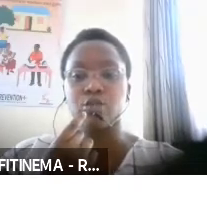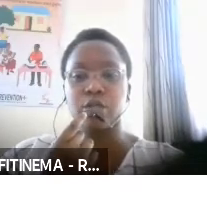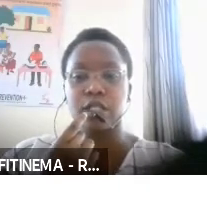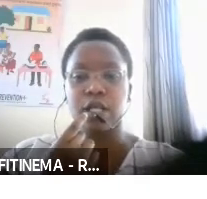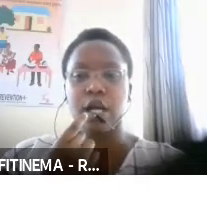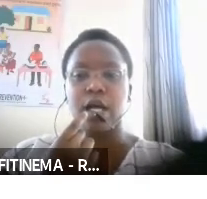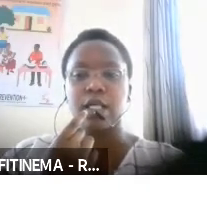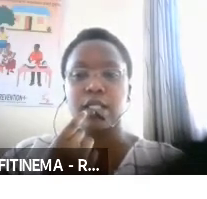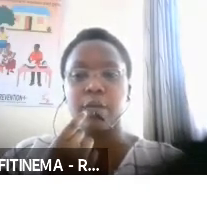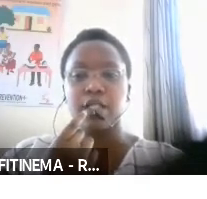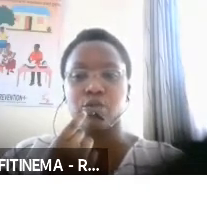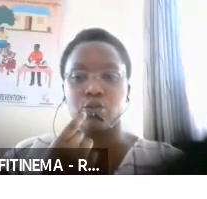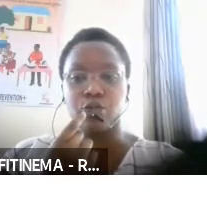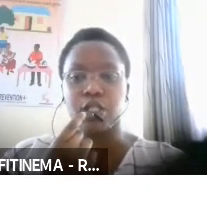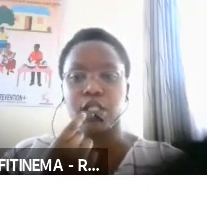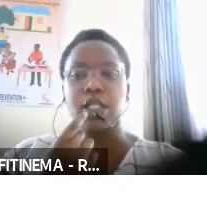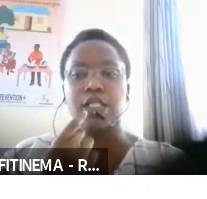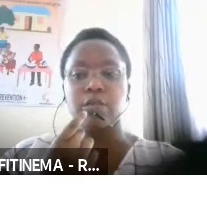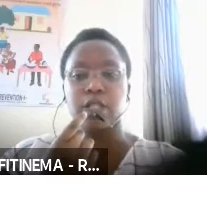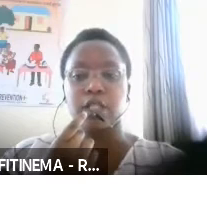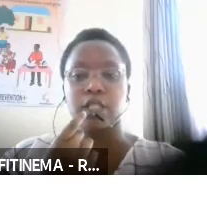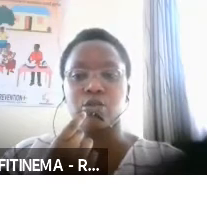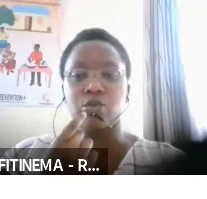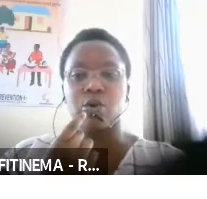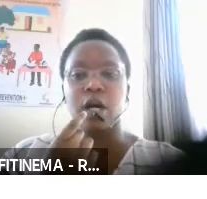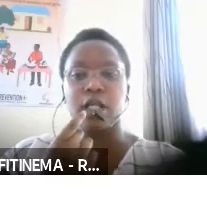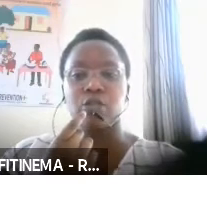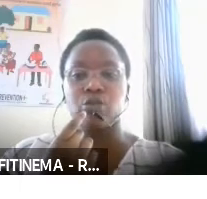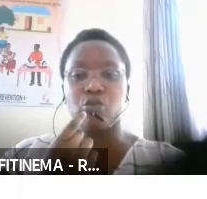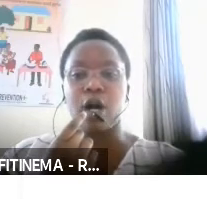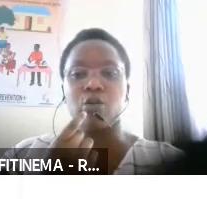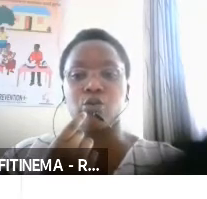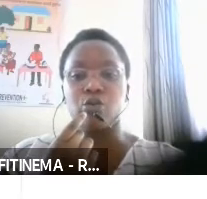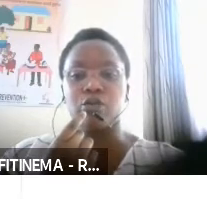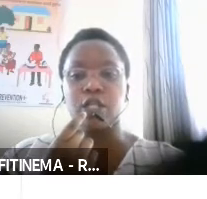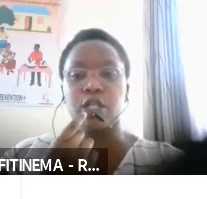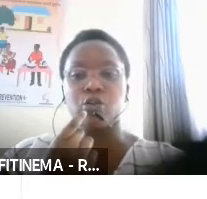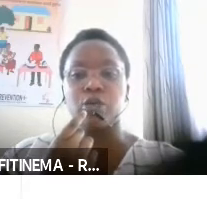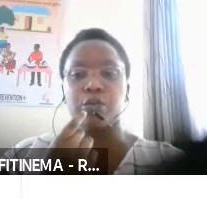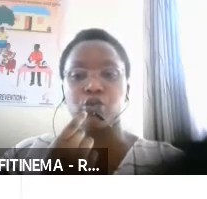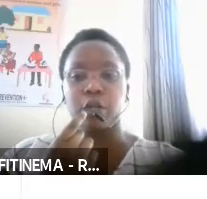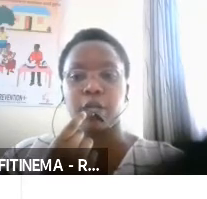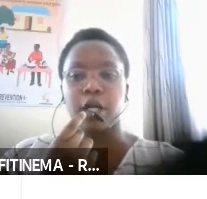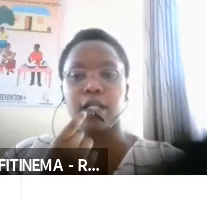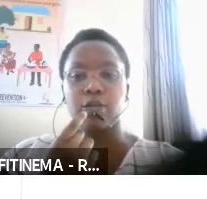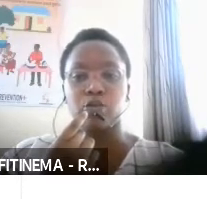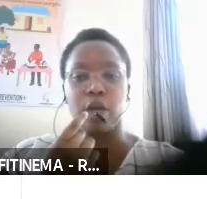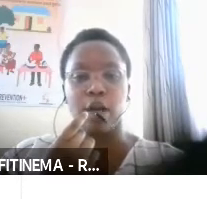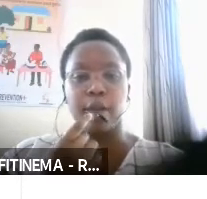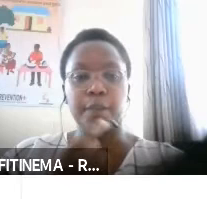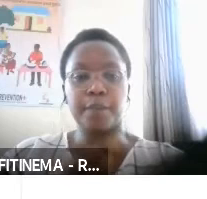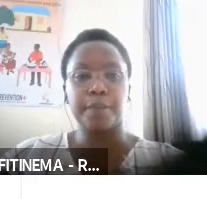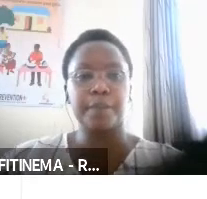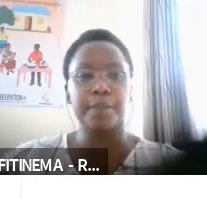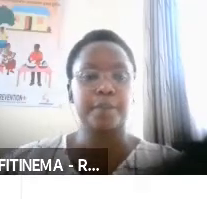mbaraga z'ubudasa nyamara ziduhuje z'ibitekerezo, kandi tukubaha urwunge rw'ibyo twemera